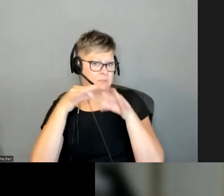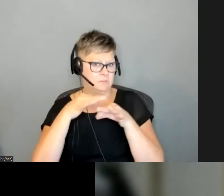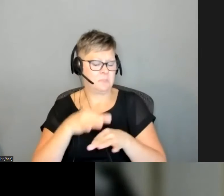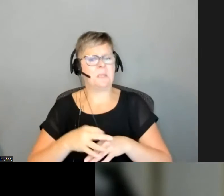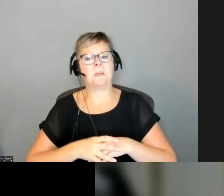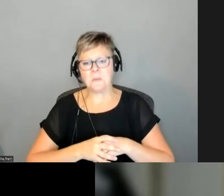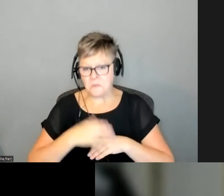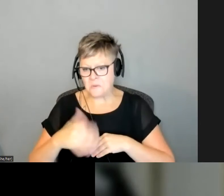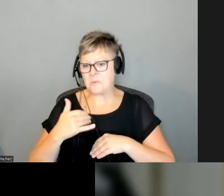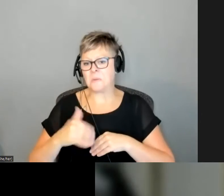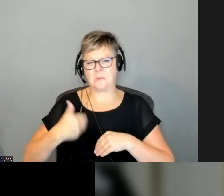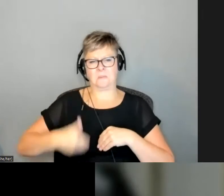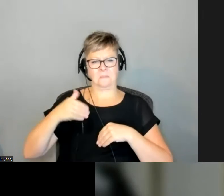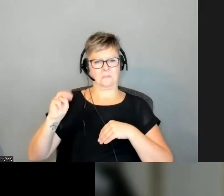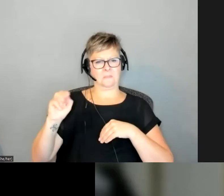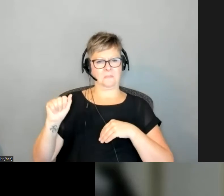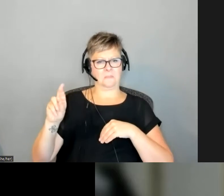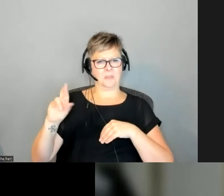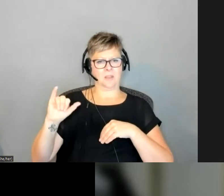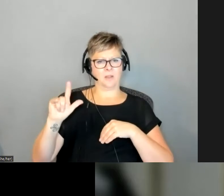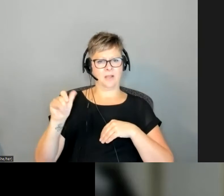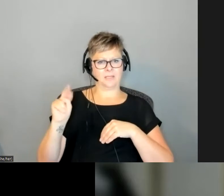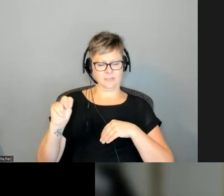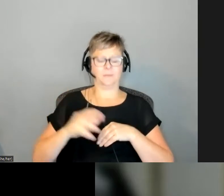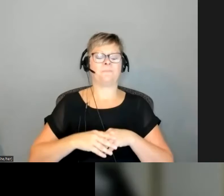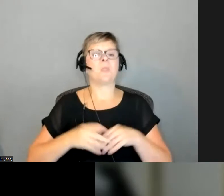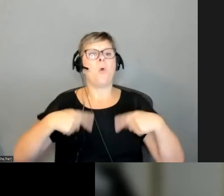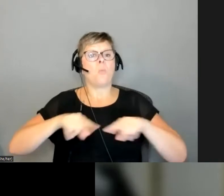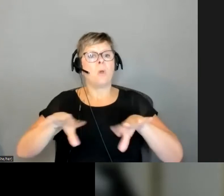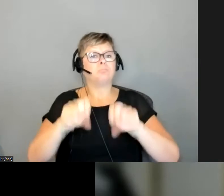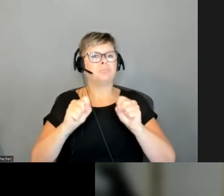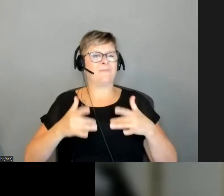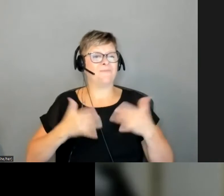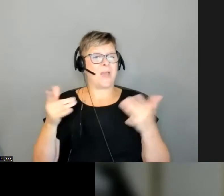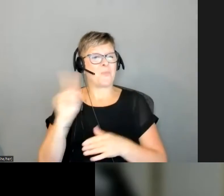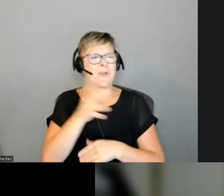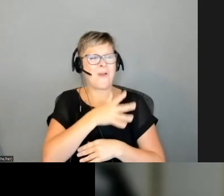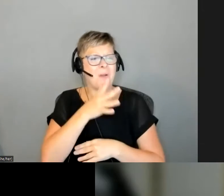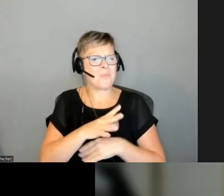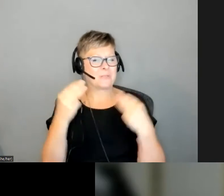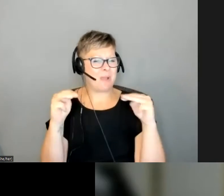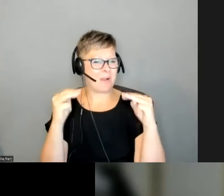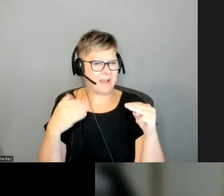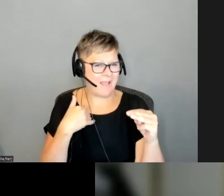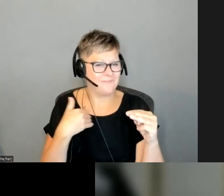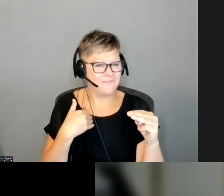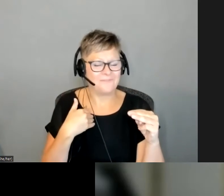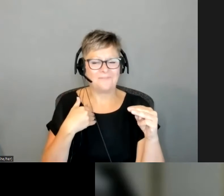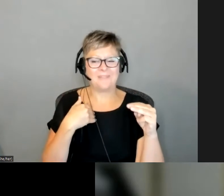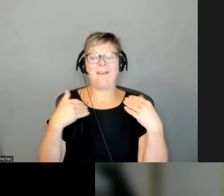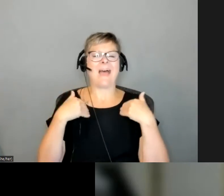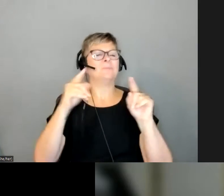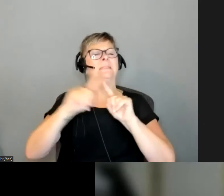is when we did an event here at the farmers market, and we had signage up